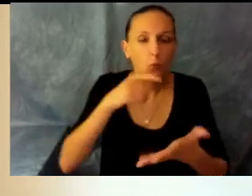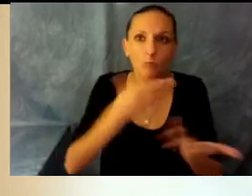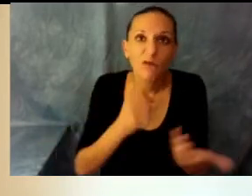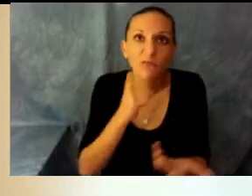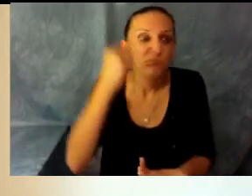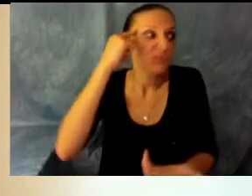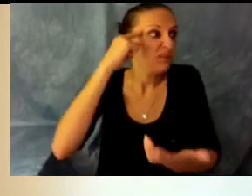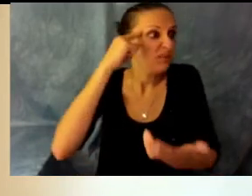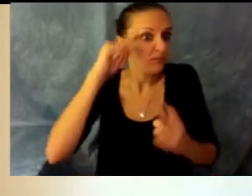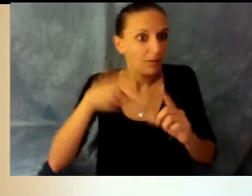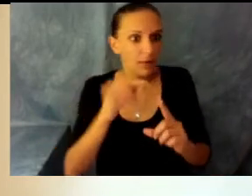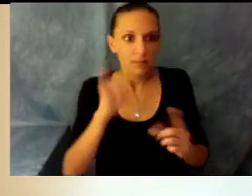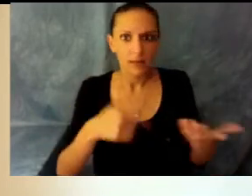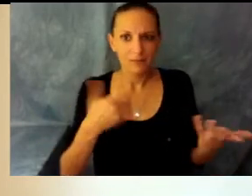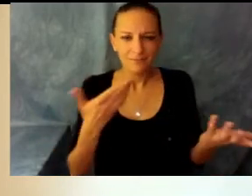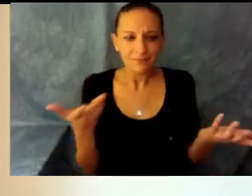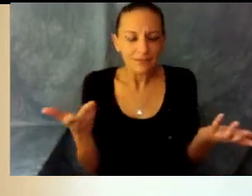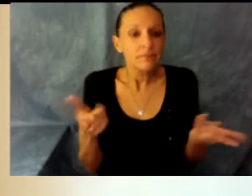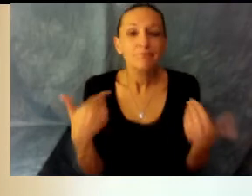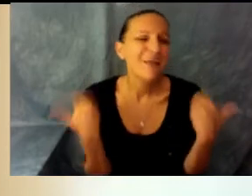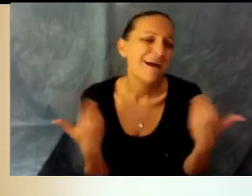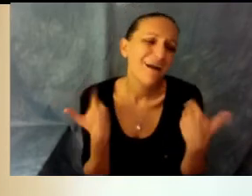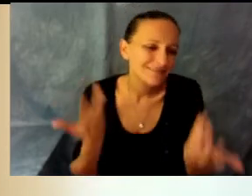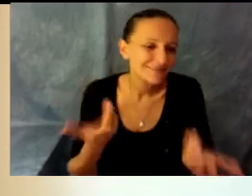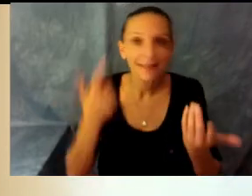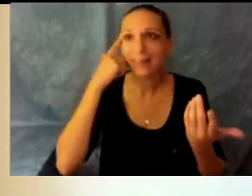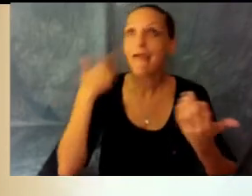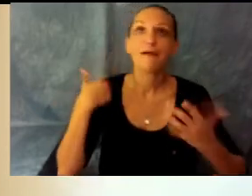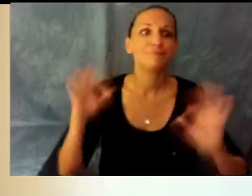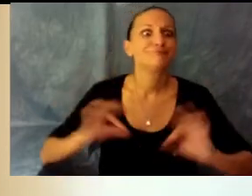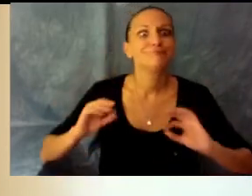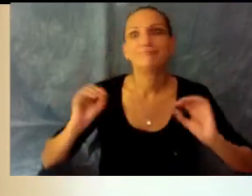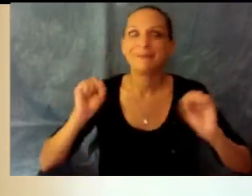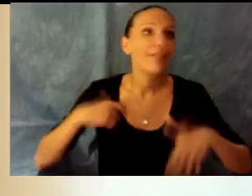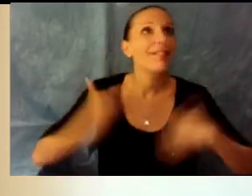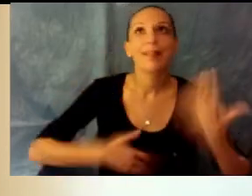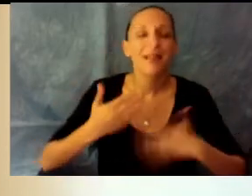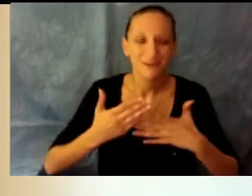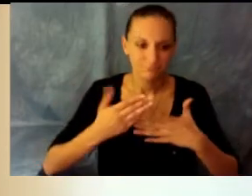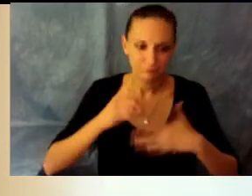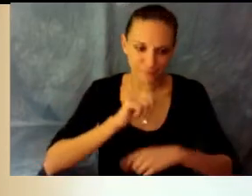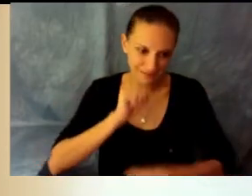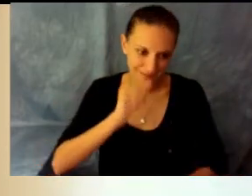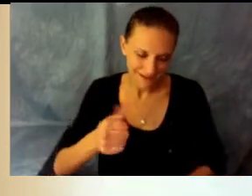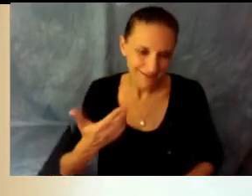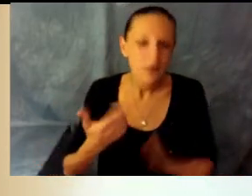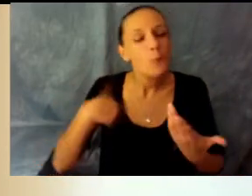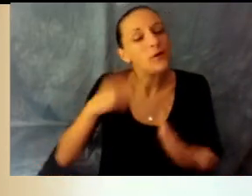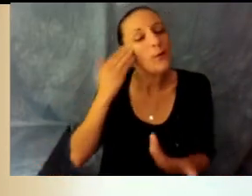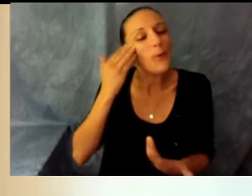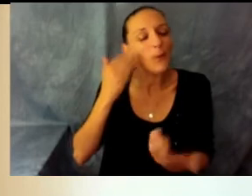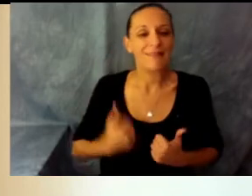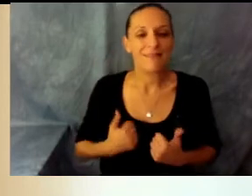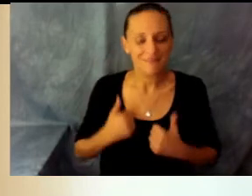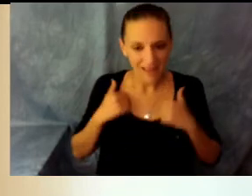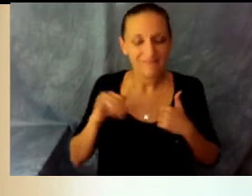it's, they're young and they think they're invincible and they're not. We know that life